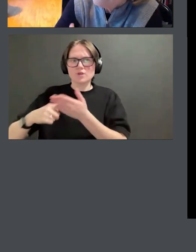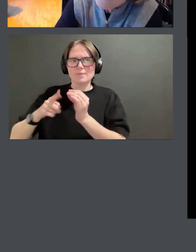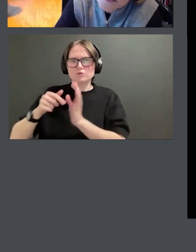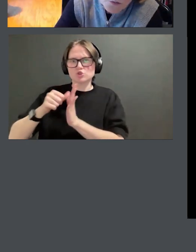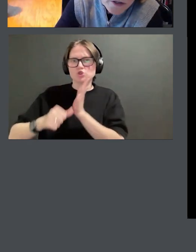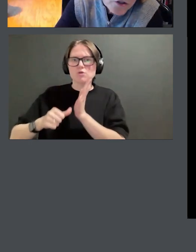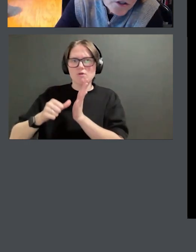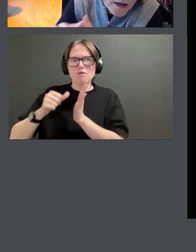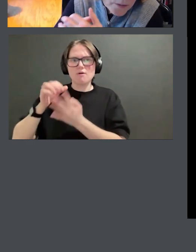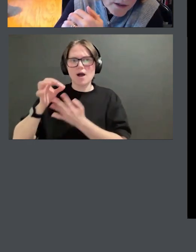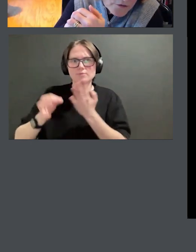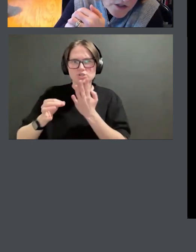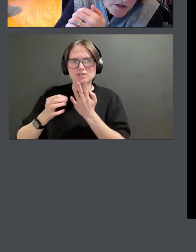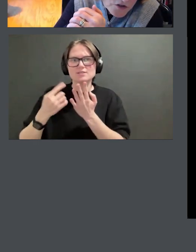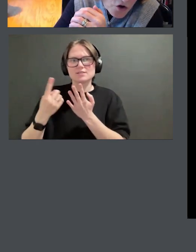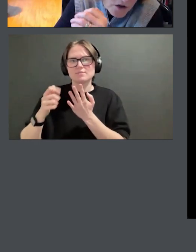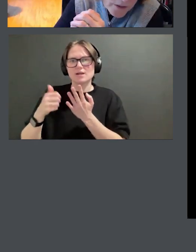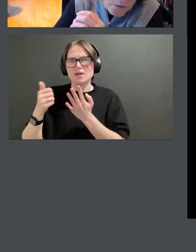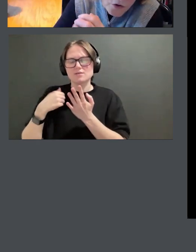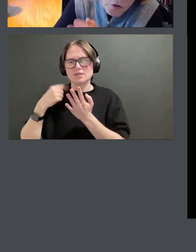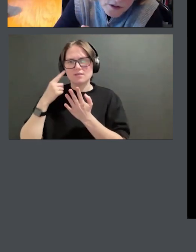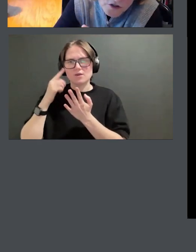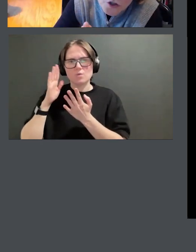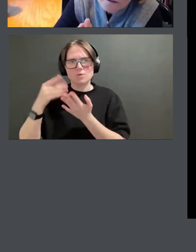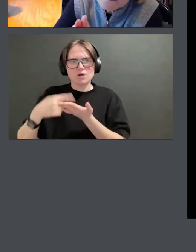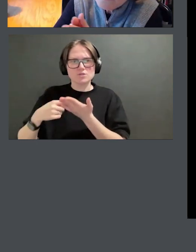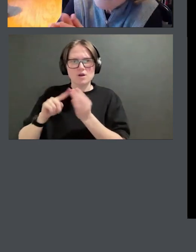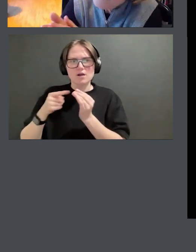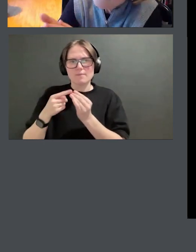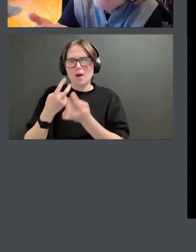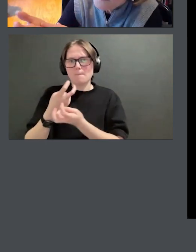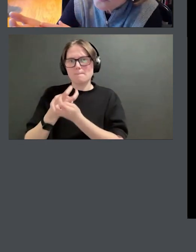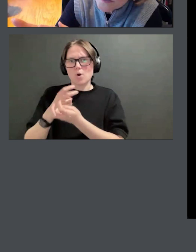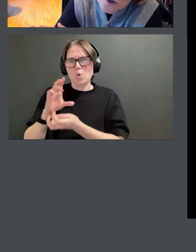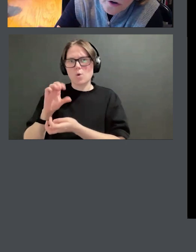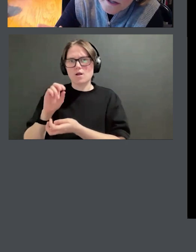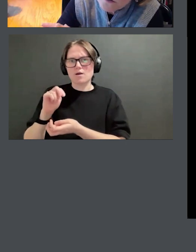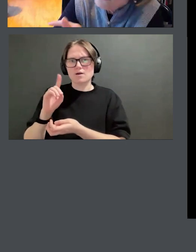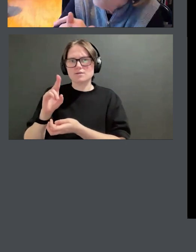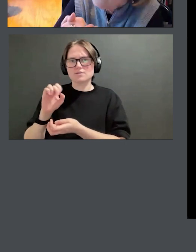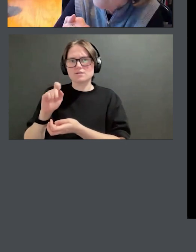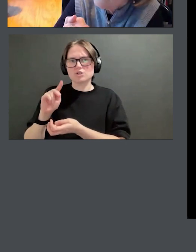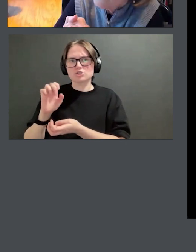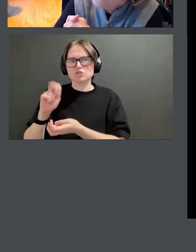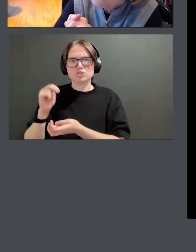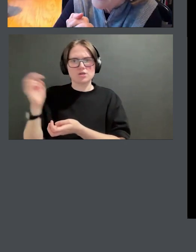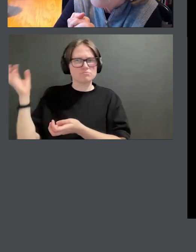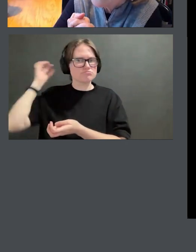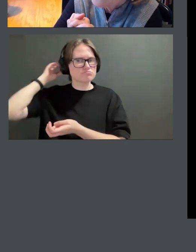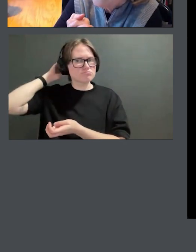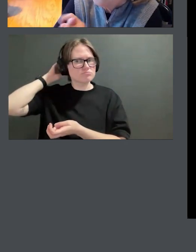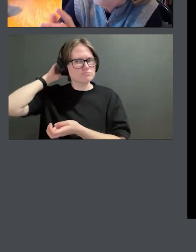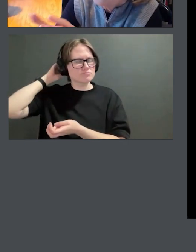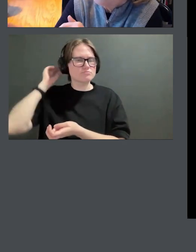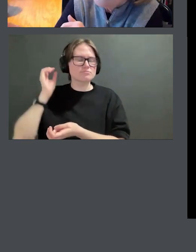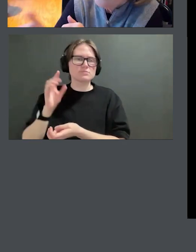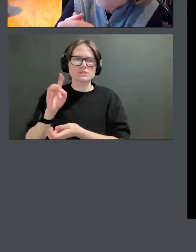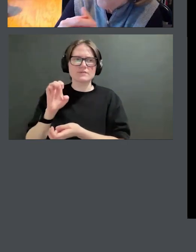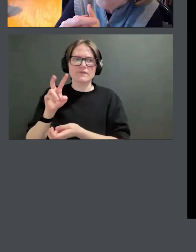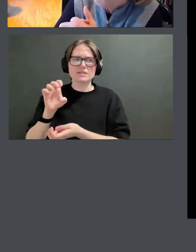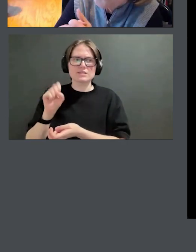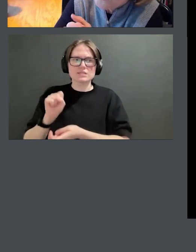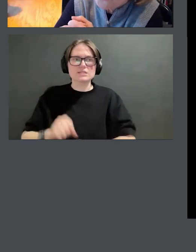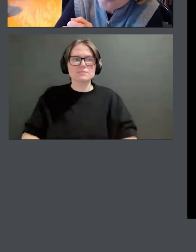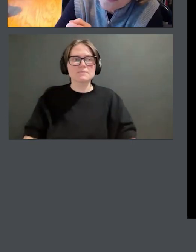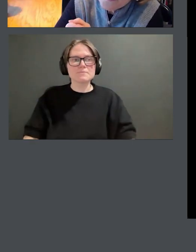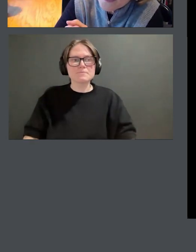and someone else is, I believe, is going to talk about bone conduction, transcranial devices. But here I